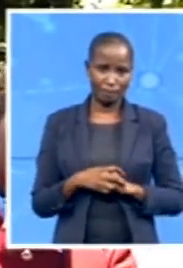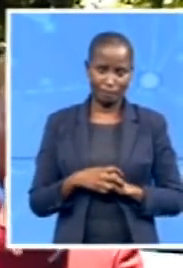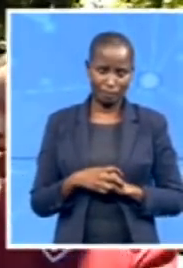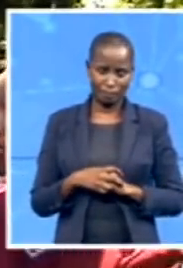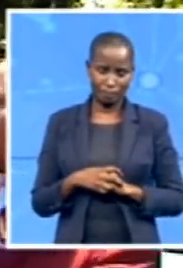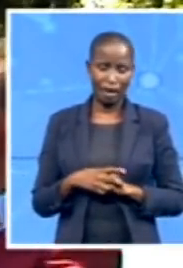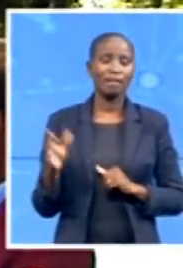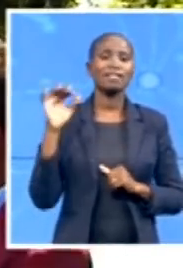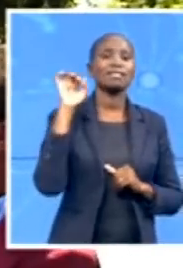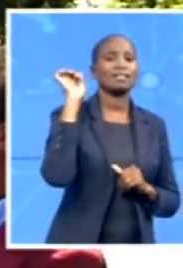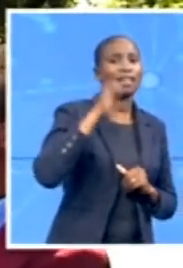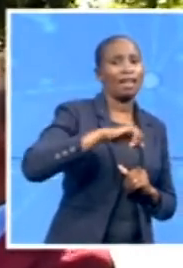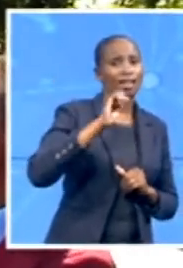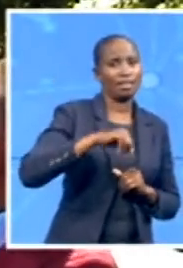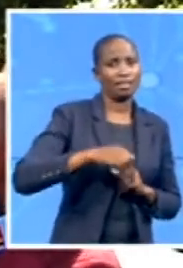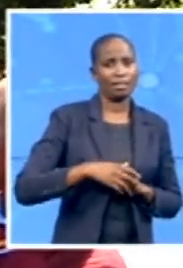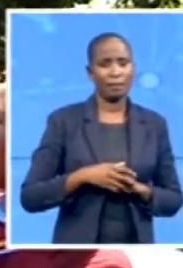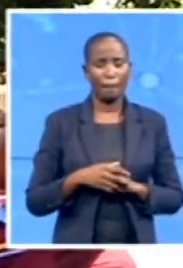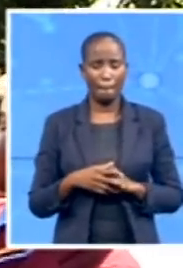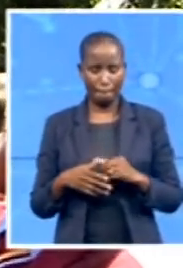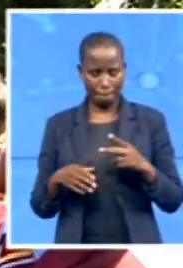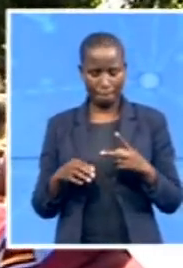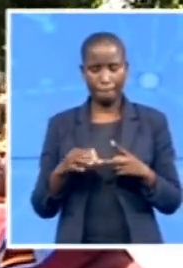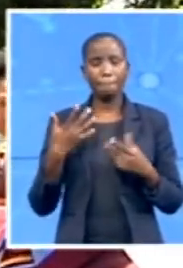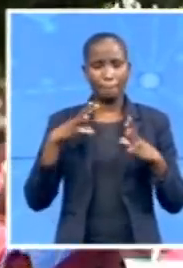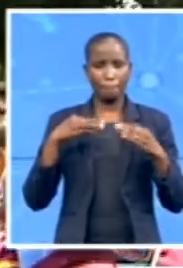I've taken note of that.